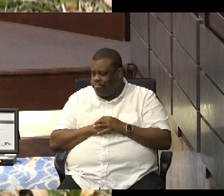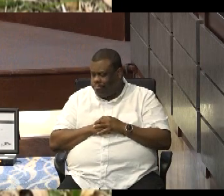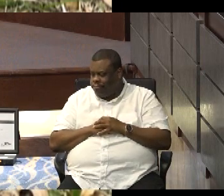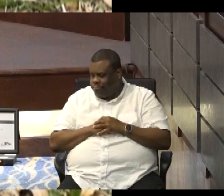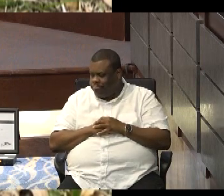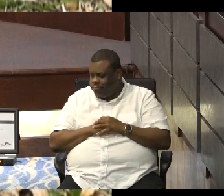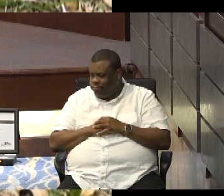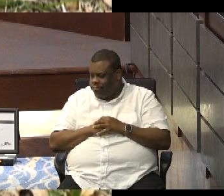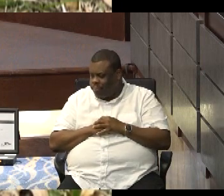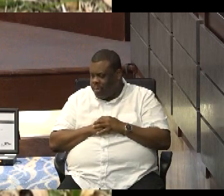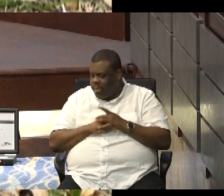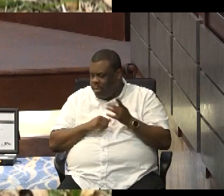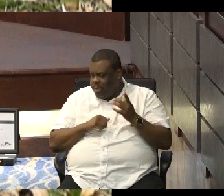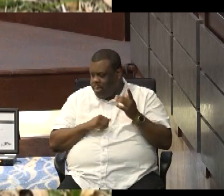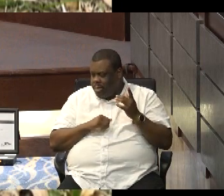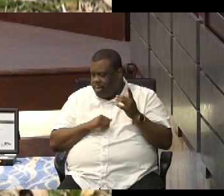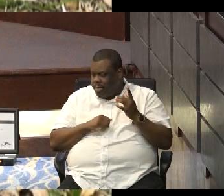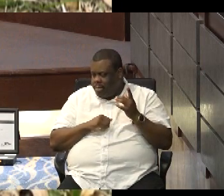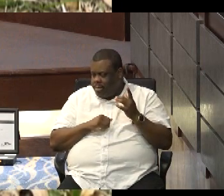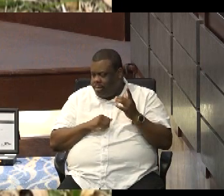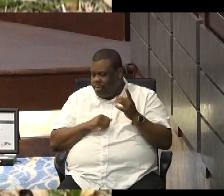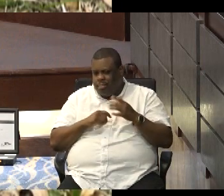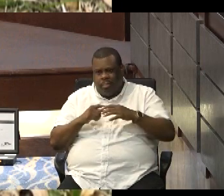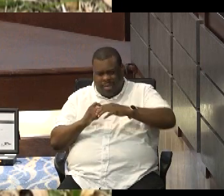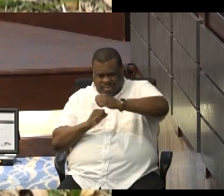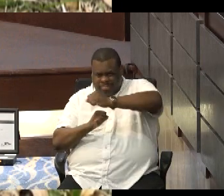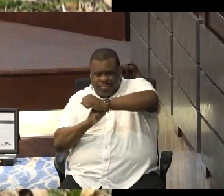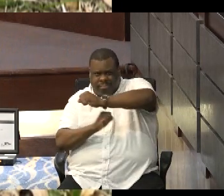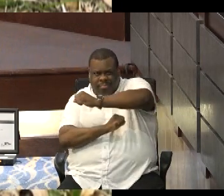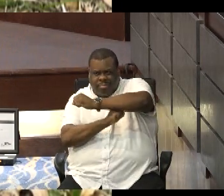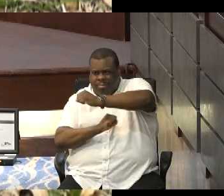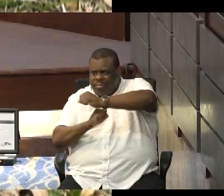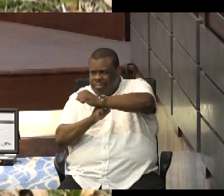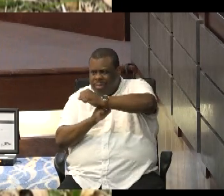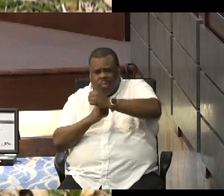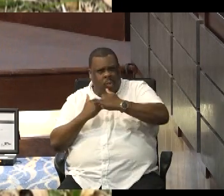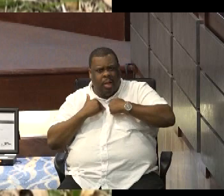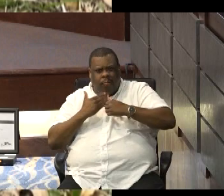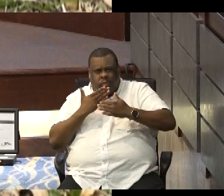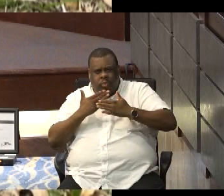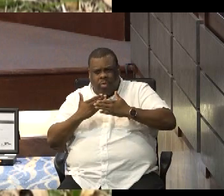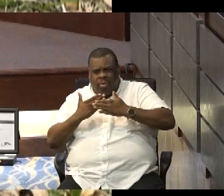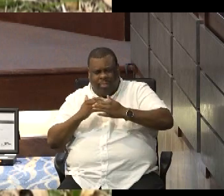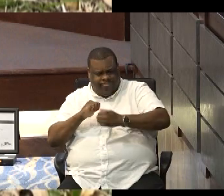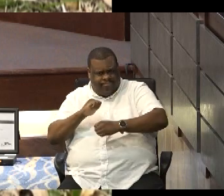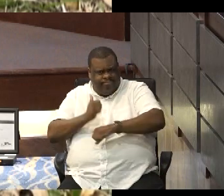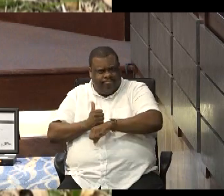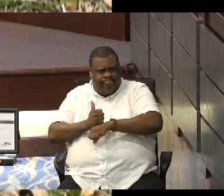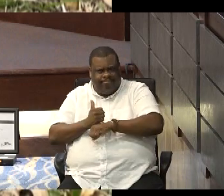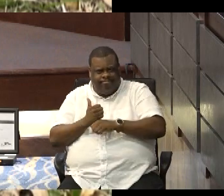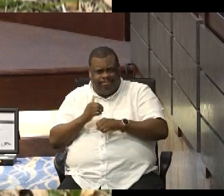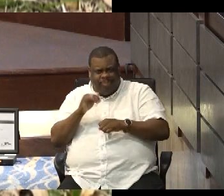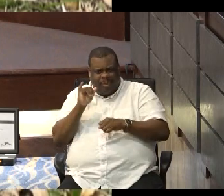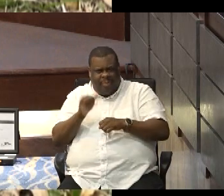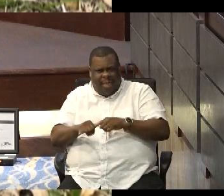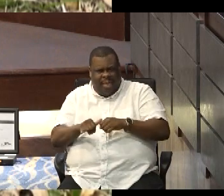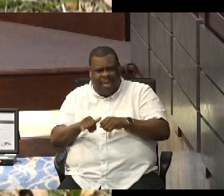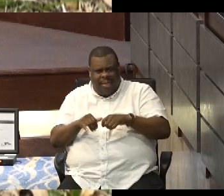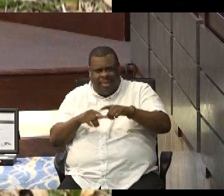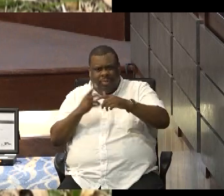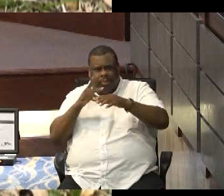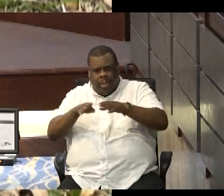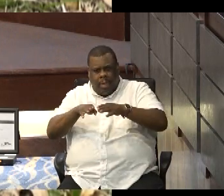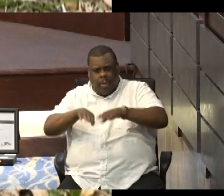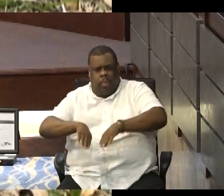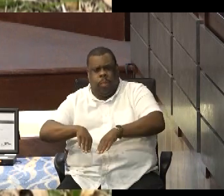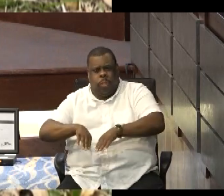that settles because we don't have adequate support underneath that section of the pavement. We don't require it right now. So we end up with issues like this,